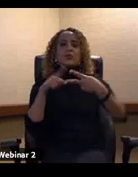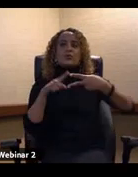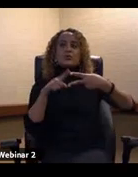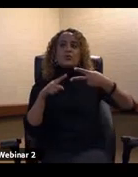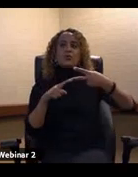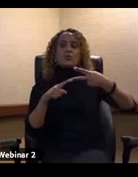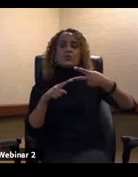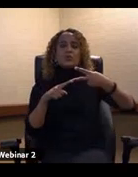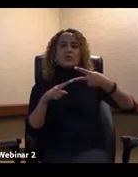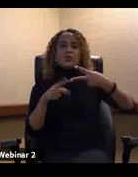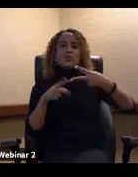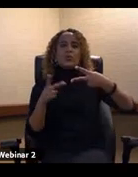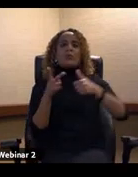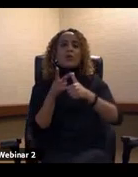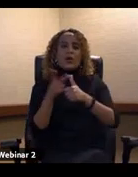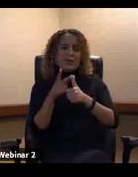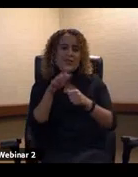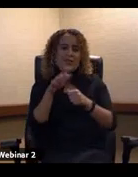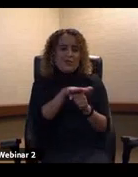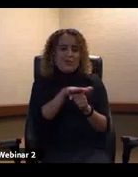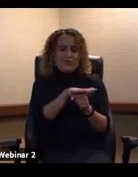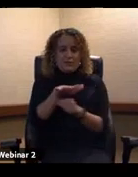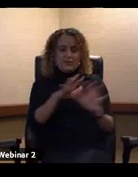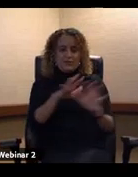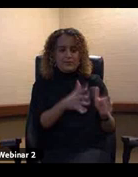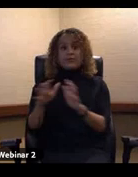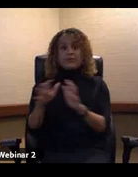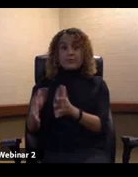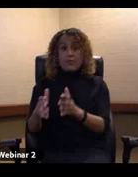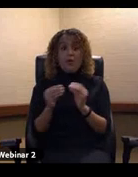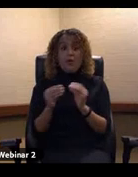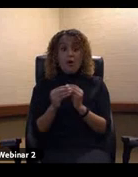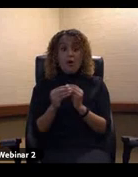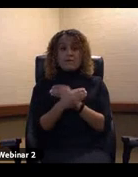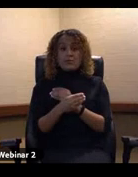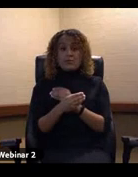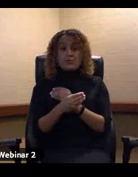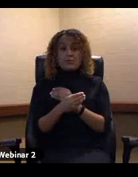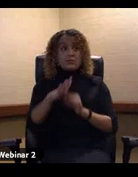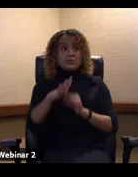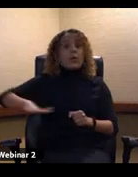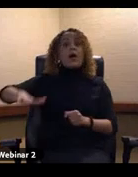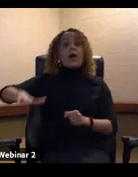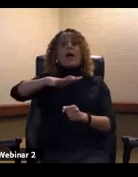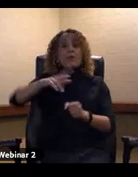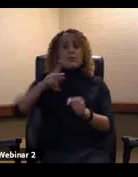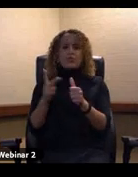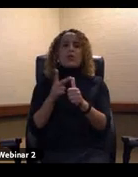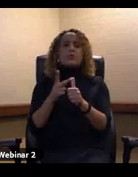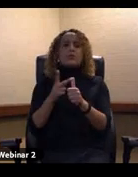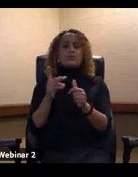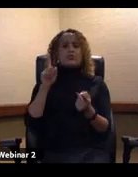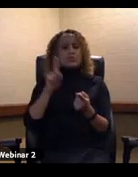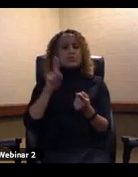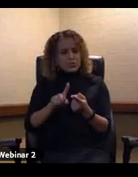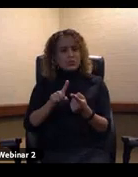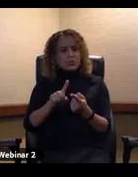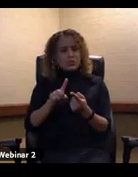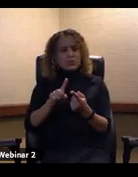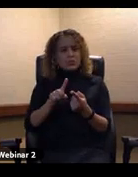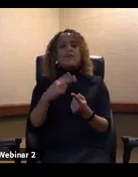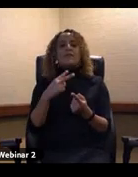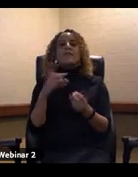There are 2 priority areas included in this year's solicitation. The office has an office-wide priority to reduce violent crime